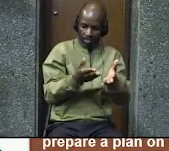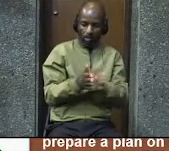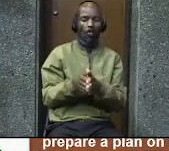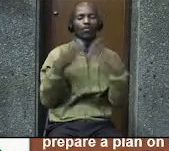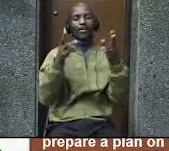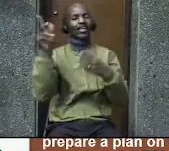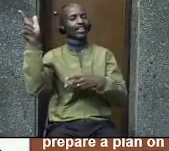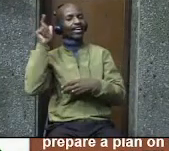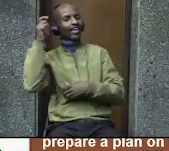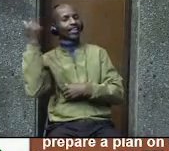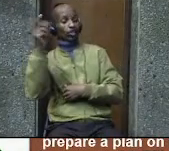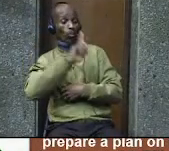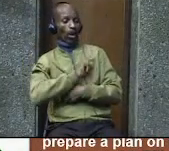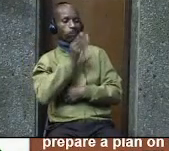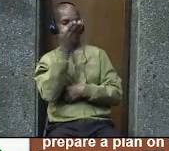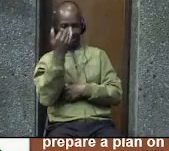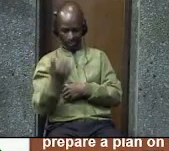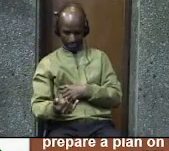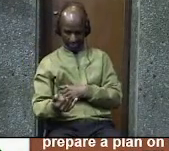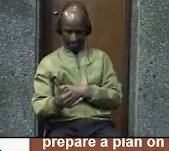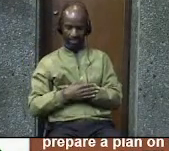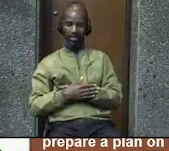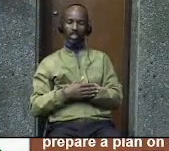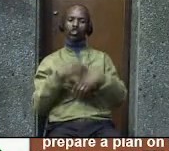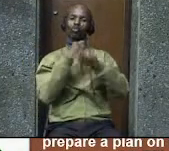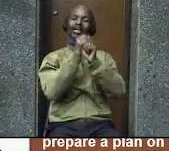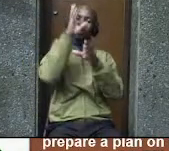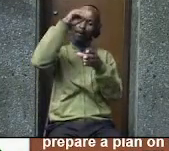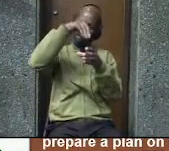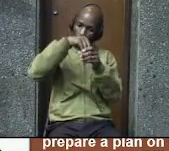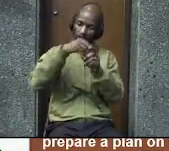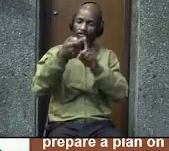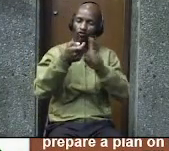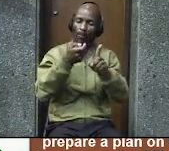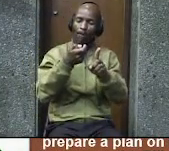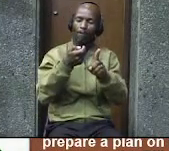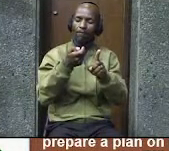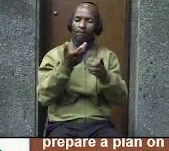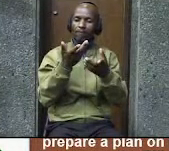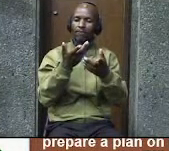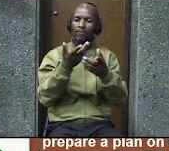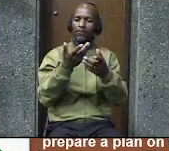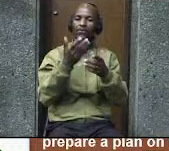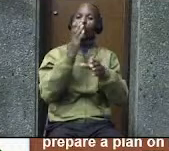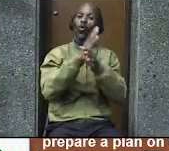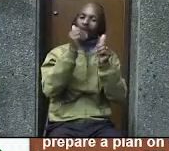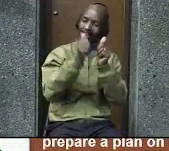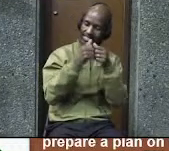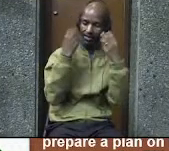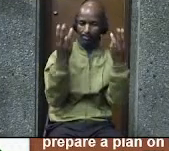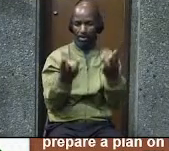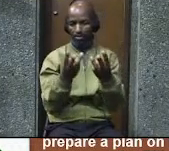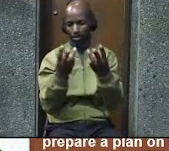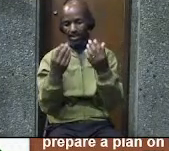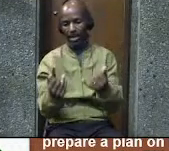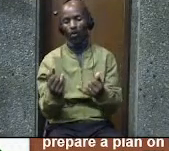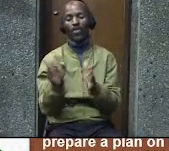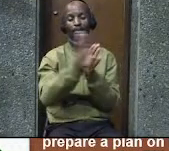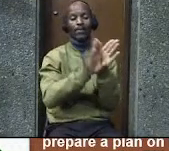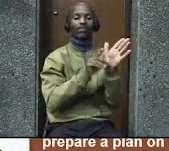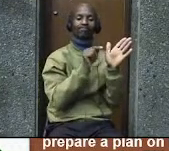hearings. That is why we are here, to solicit inputs from colleagues and from stakeholders on the